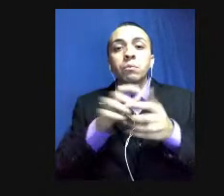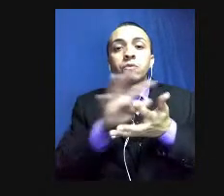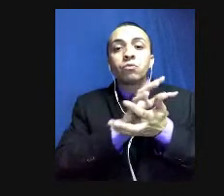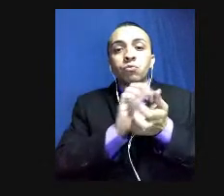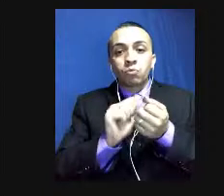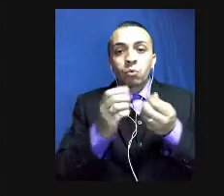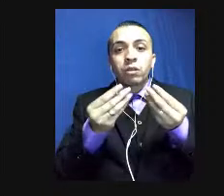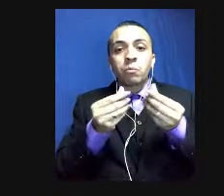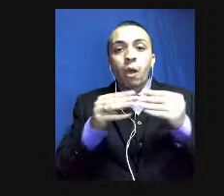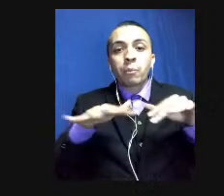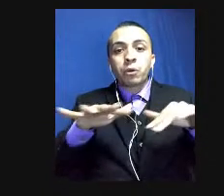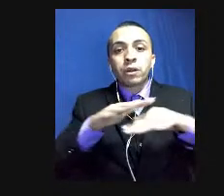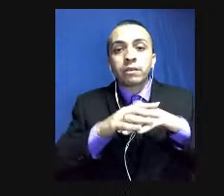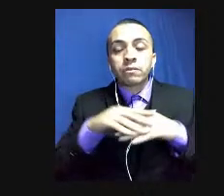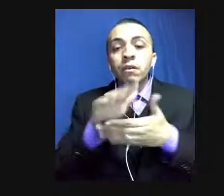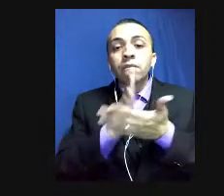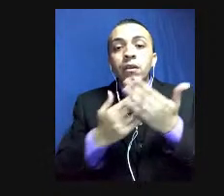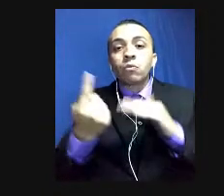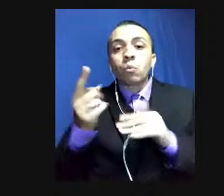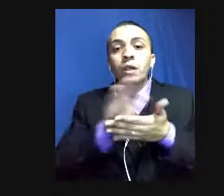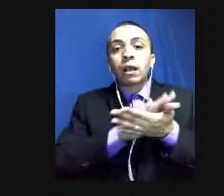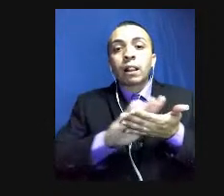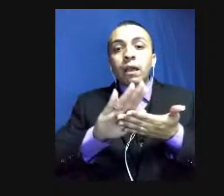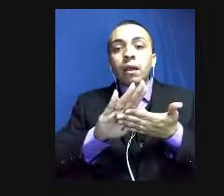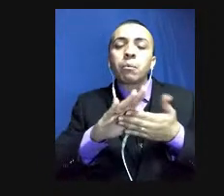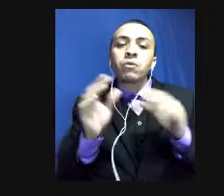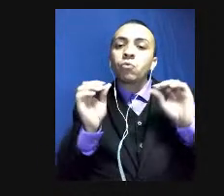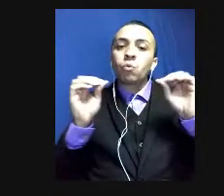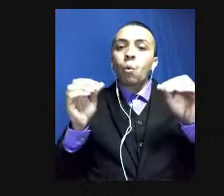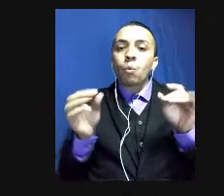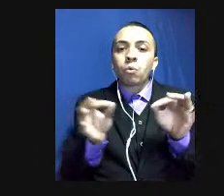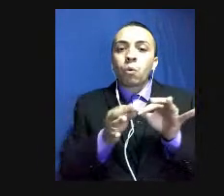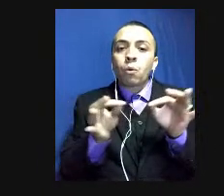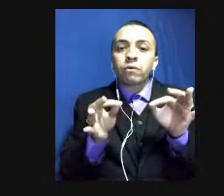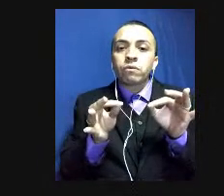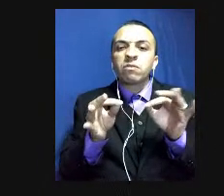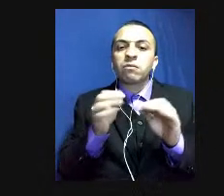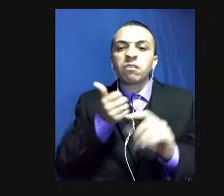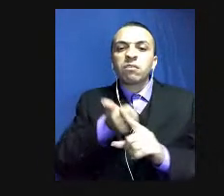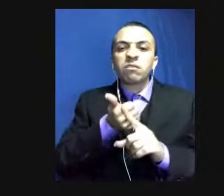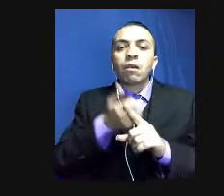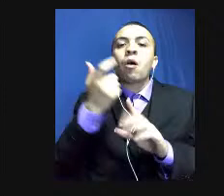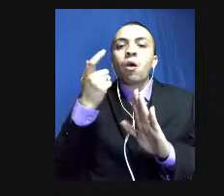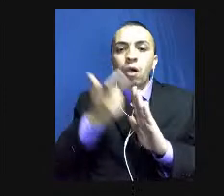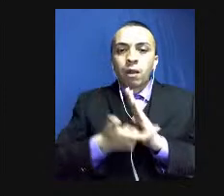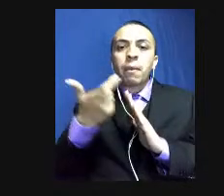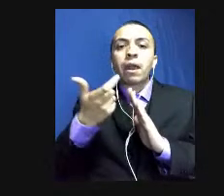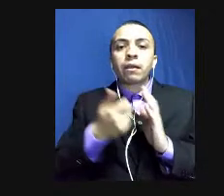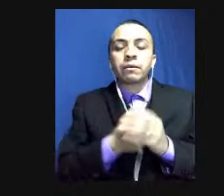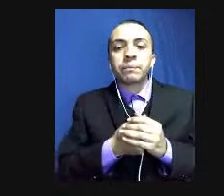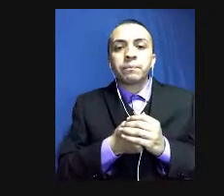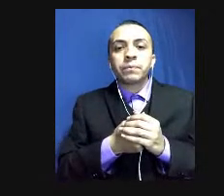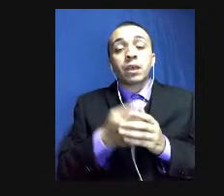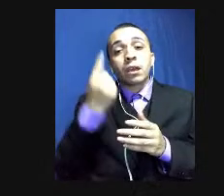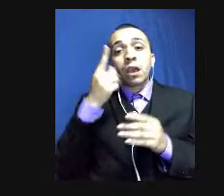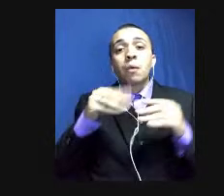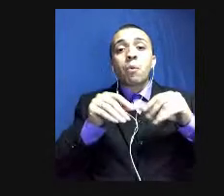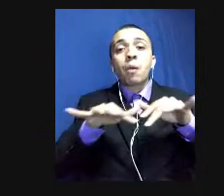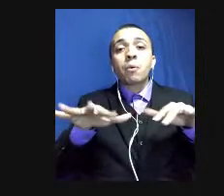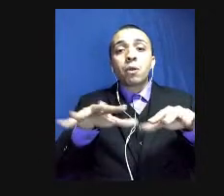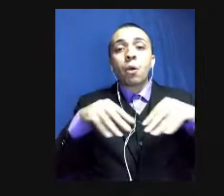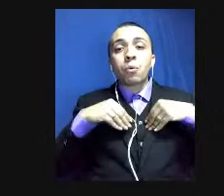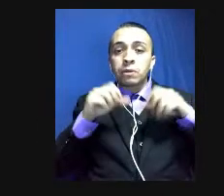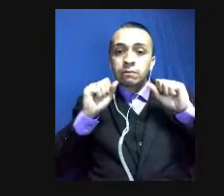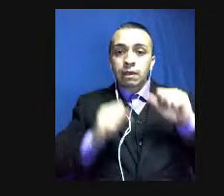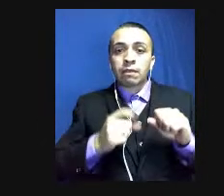properties. Phase one cleanup is no cost and automatic, though property owners may opt out if